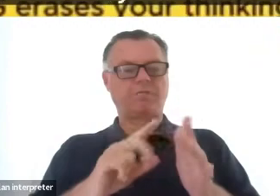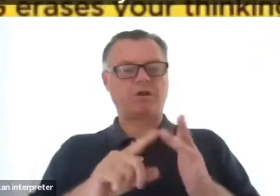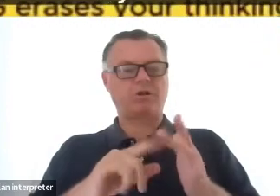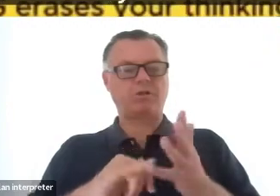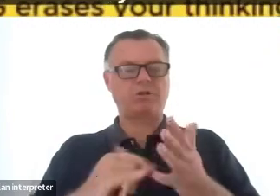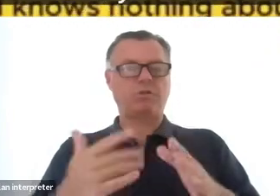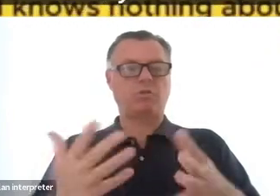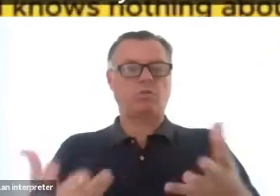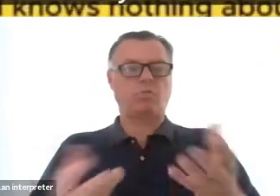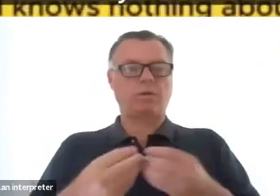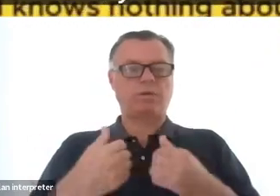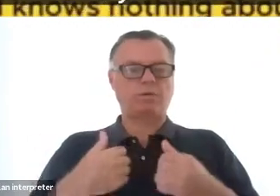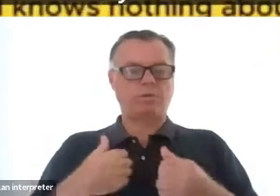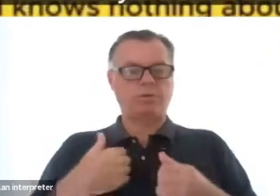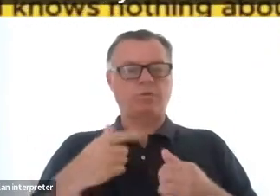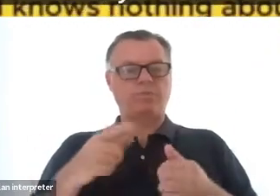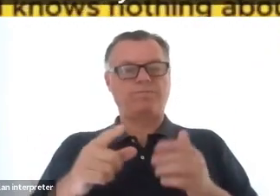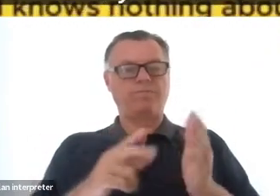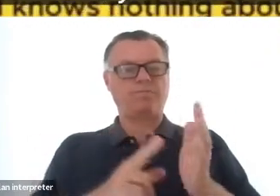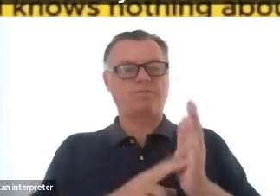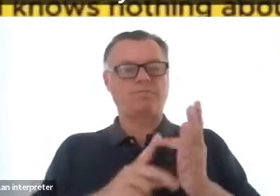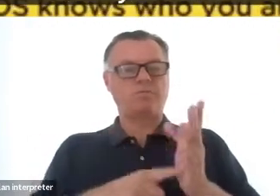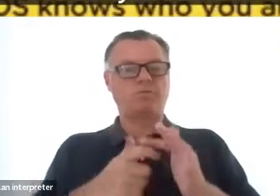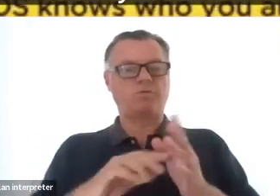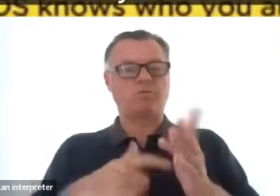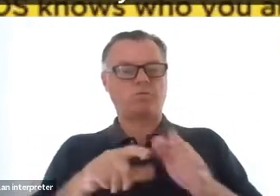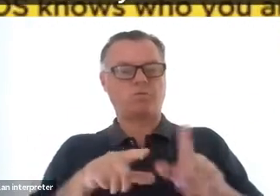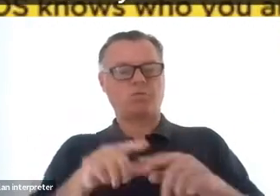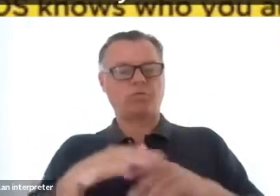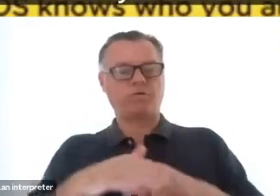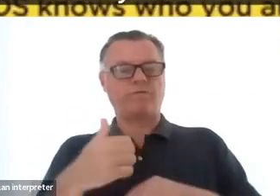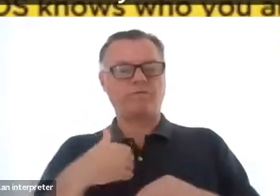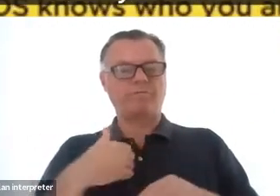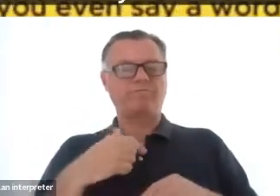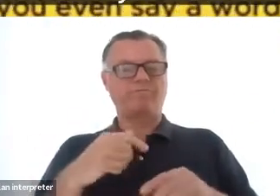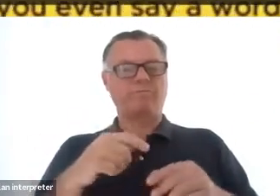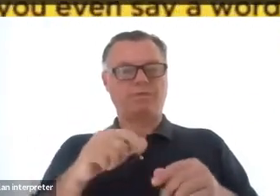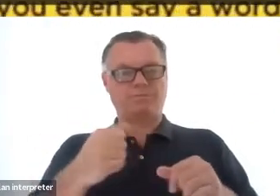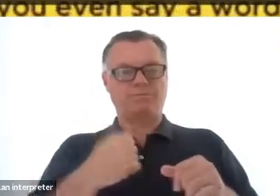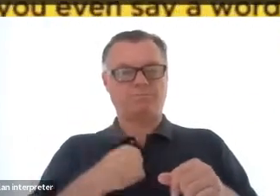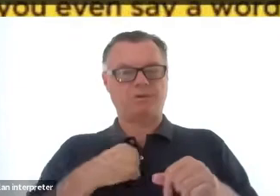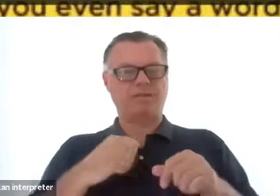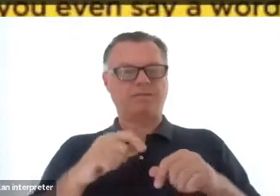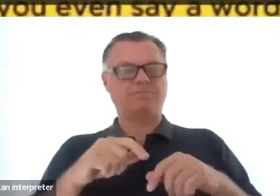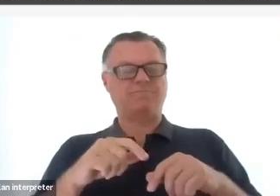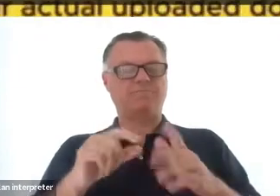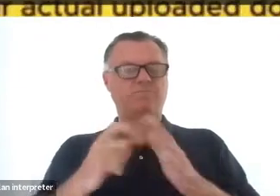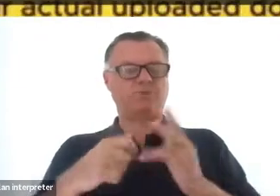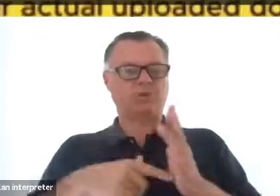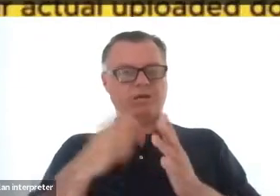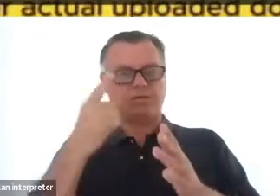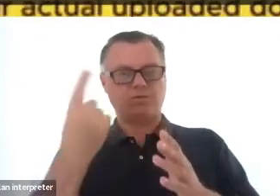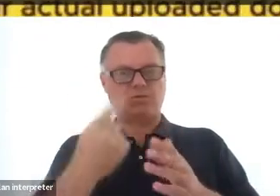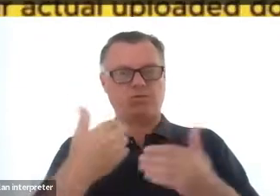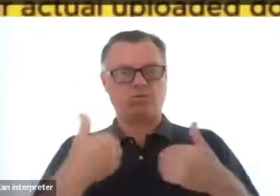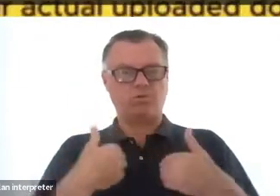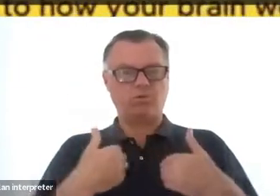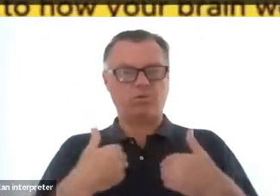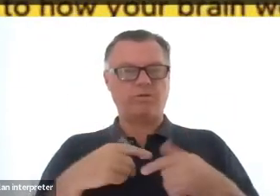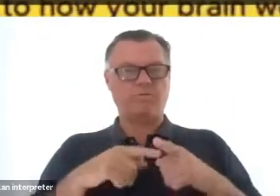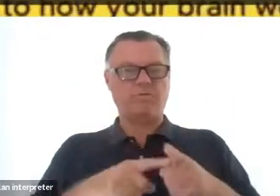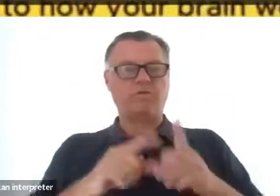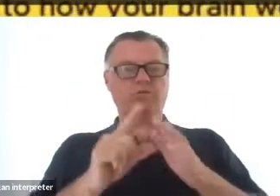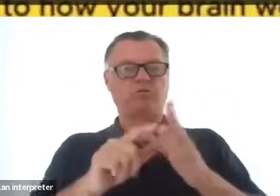your thinking. Notebook LM knows nothing about you. Simplify OS knows who you are before you even say a word. Grounded in your actual documents